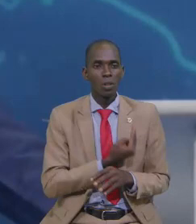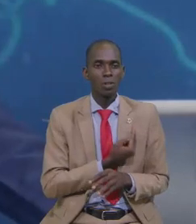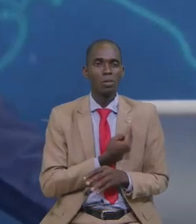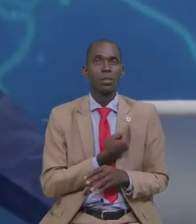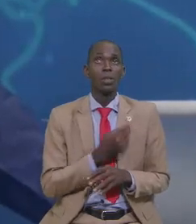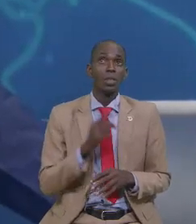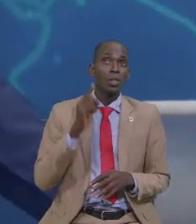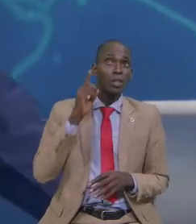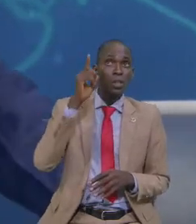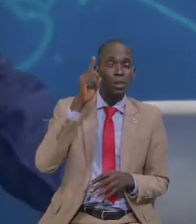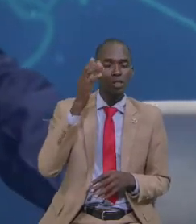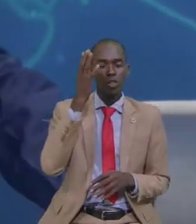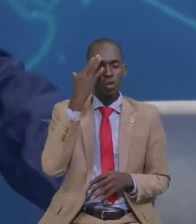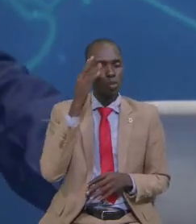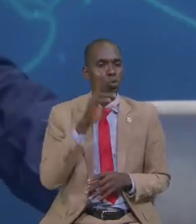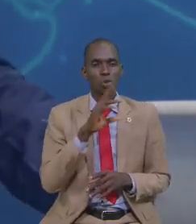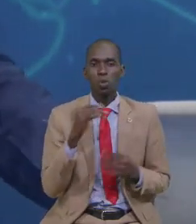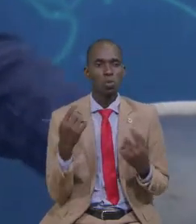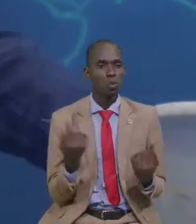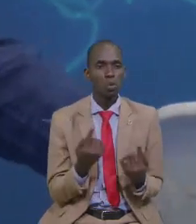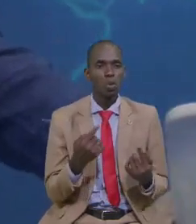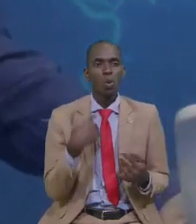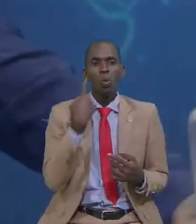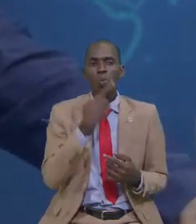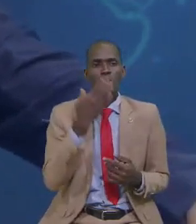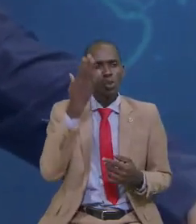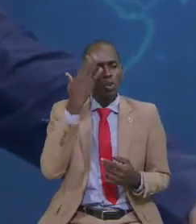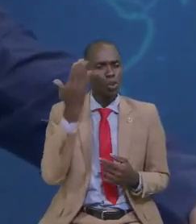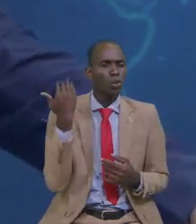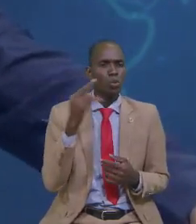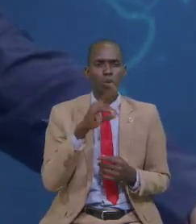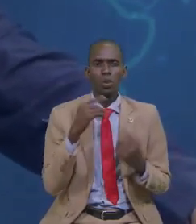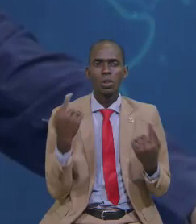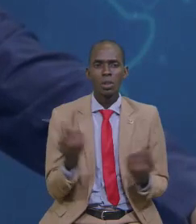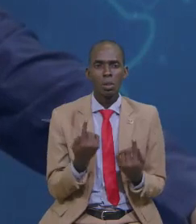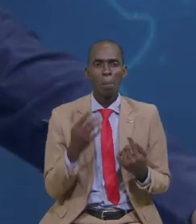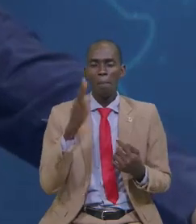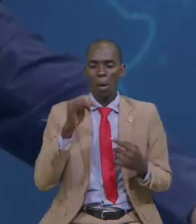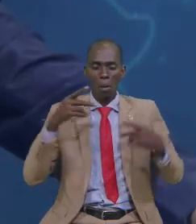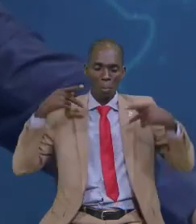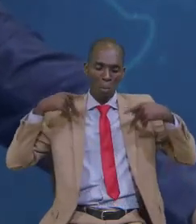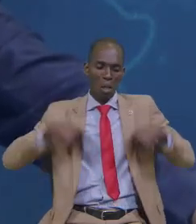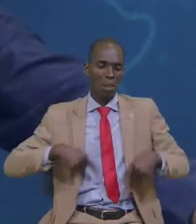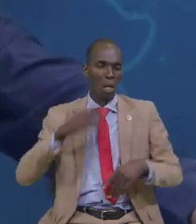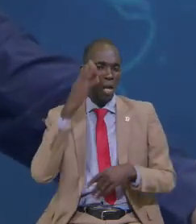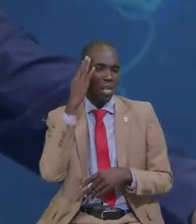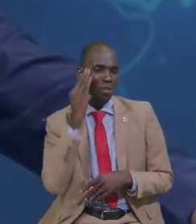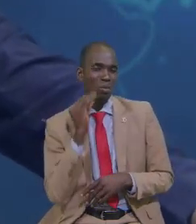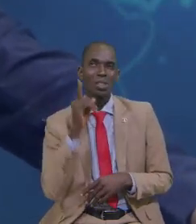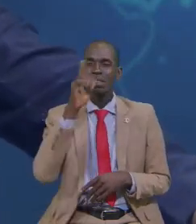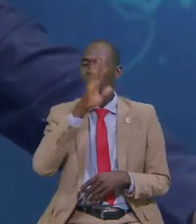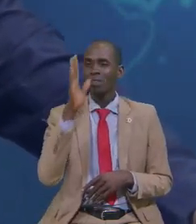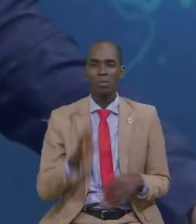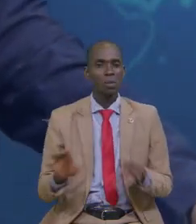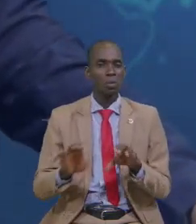sin. Who knew no sin? By personal experience, he never committed any